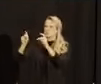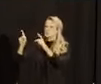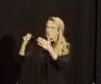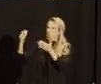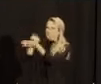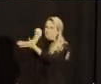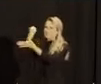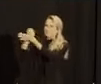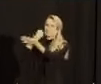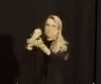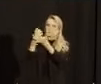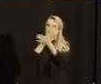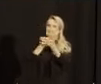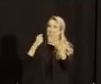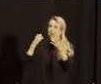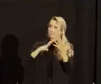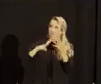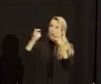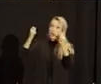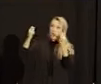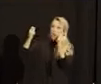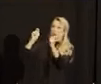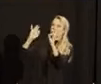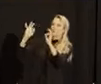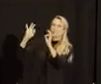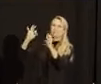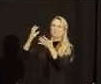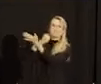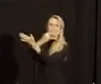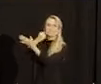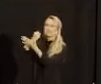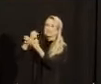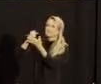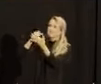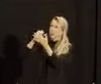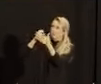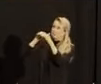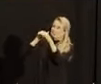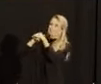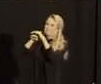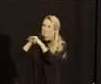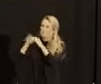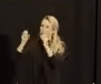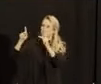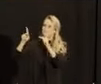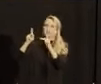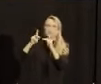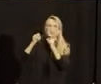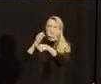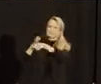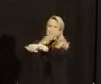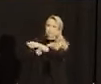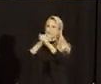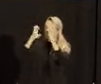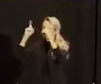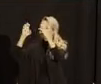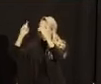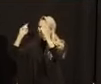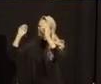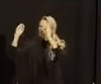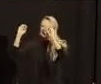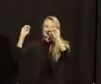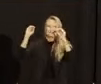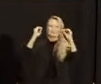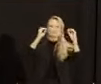wage and having those opportunities to develop your career aspirations and your interests.